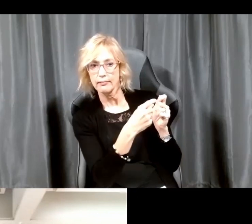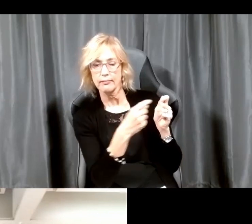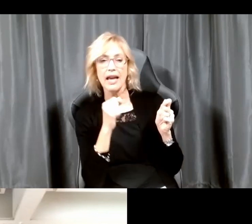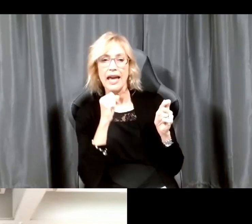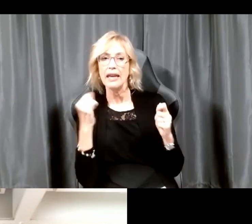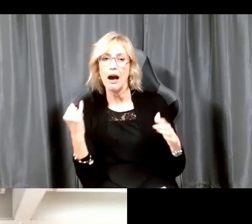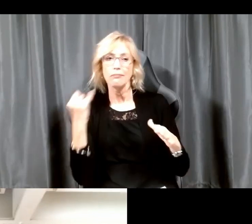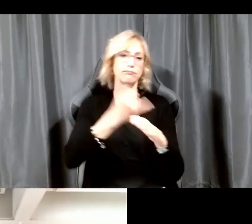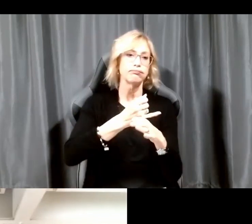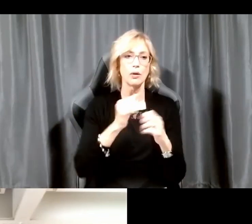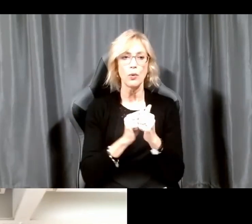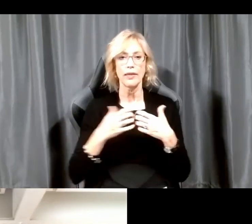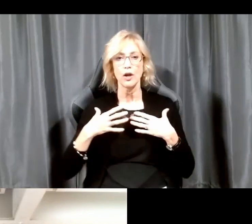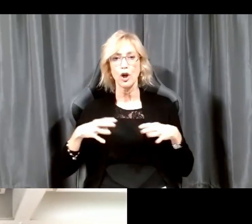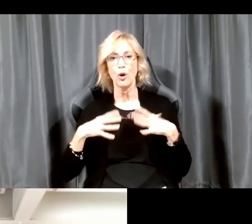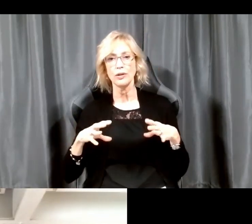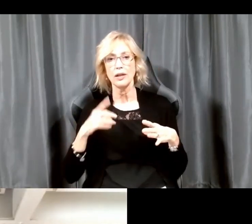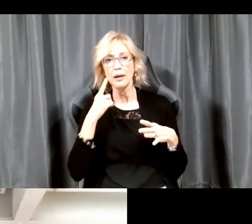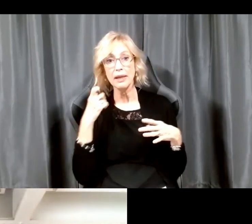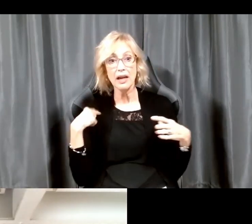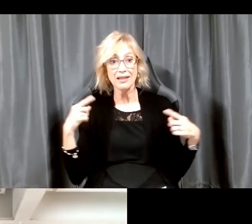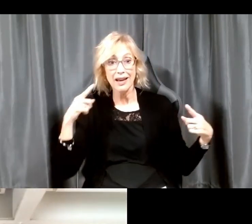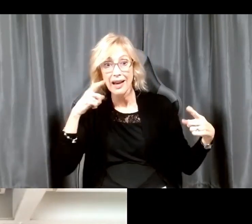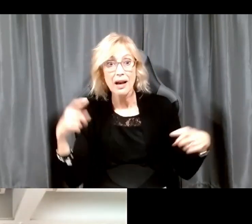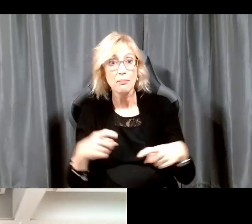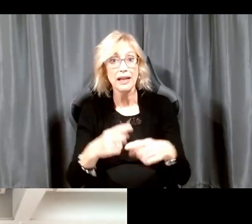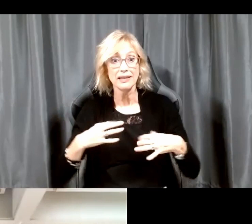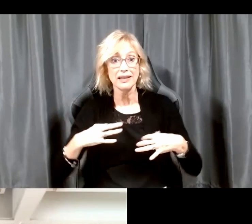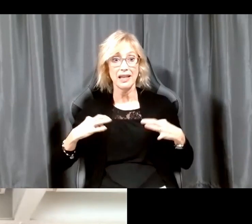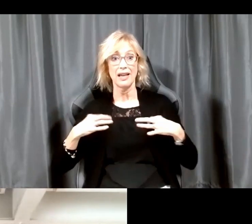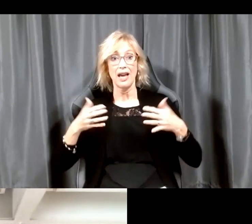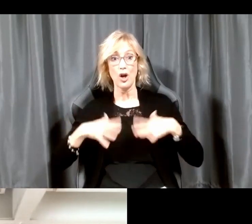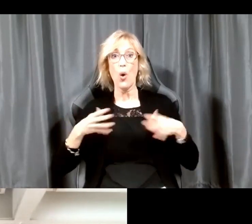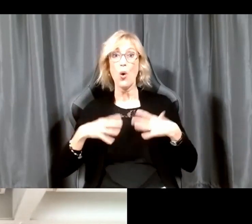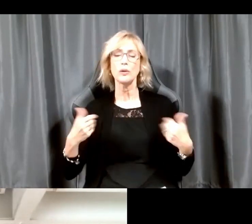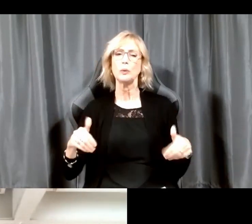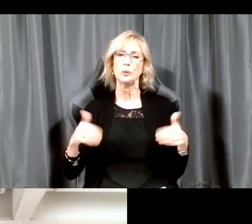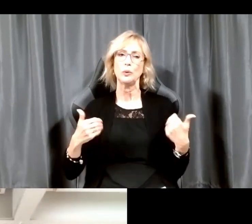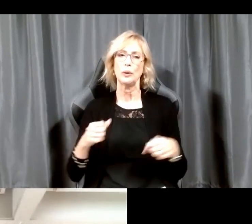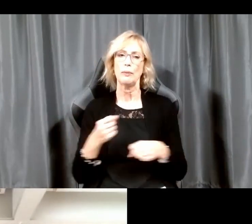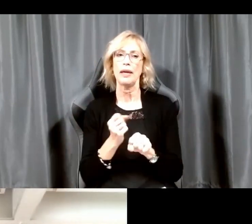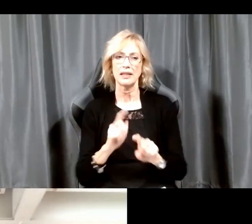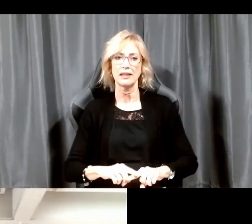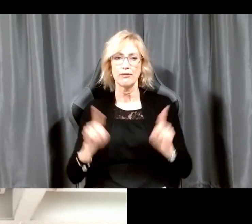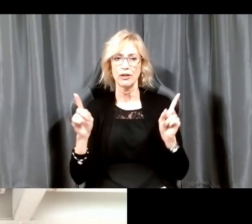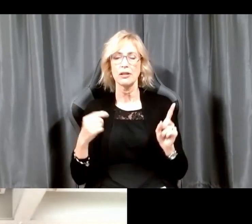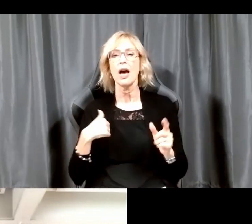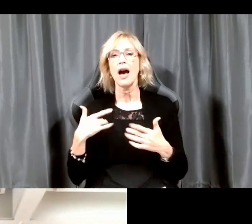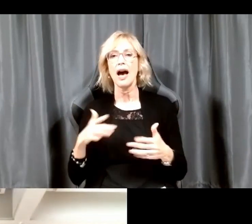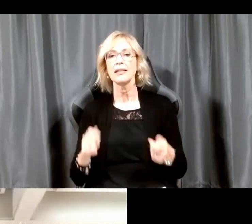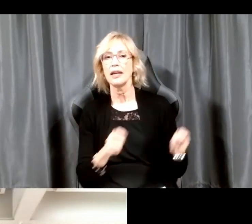interfering with our clothes also, because the complexity of our clothes makes a difference too. But I usually put it up